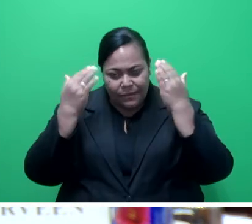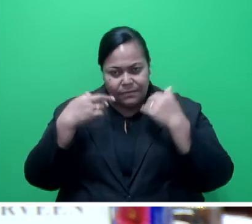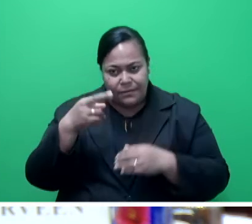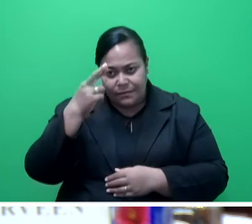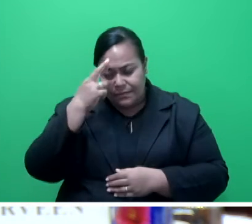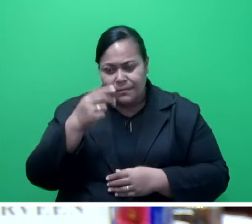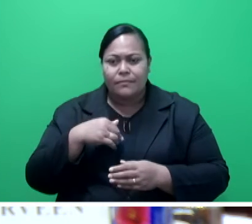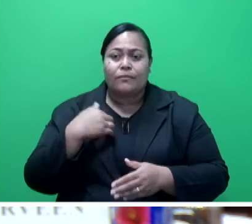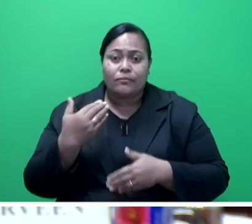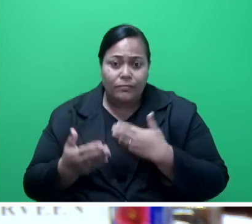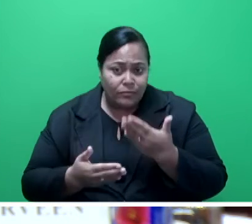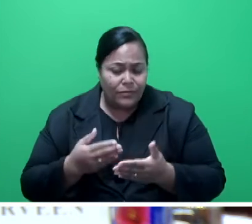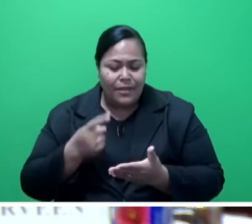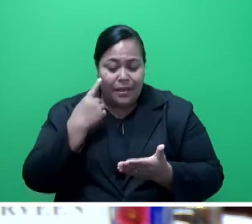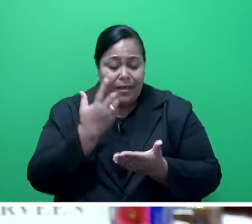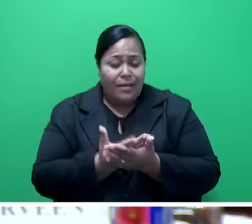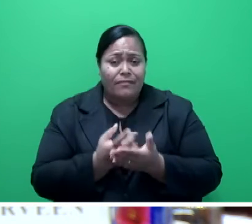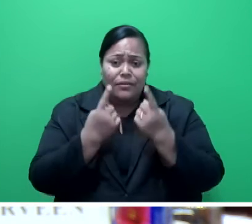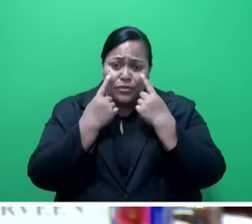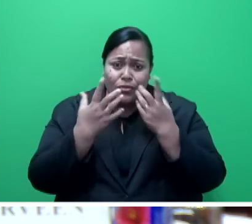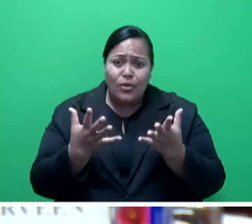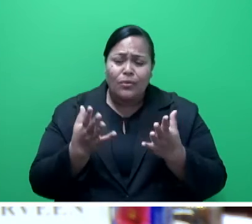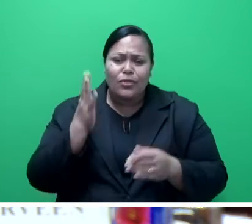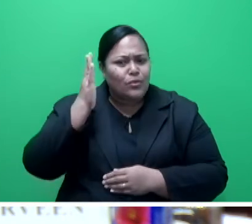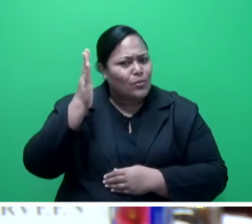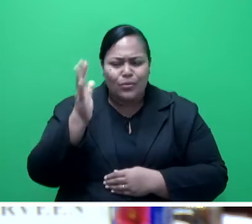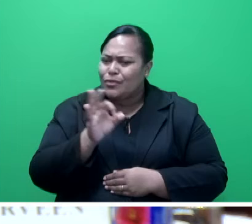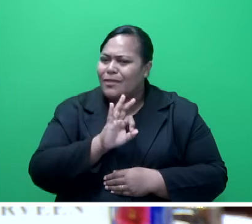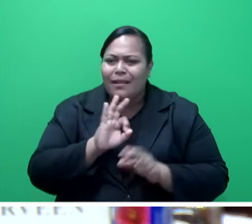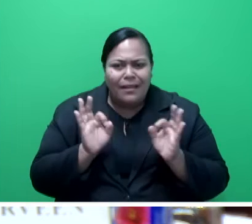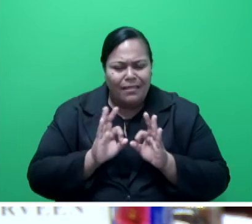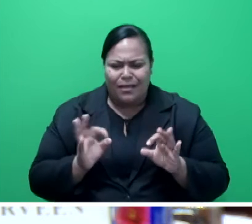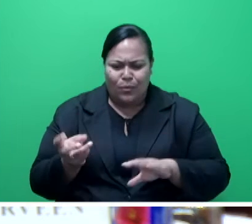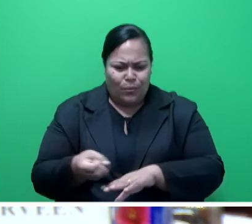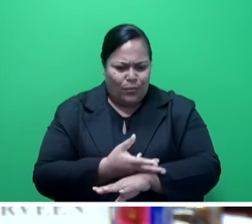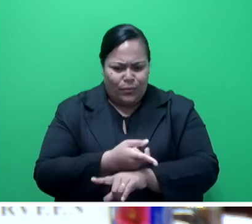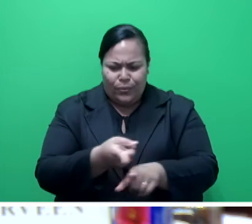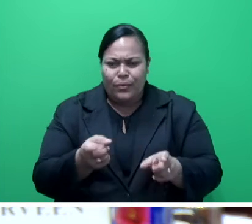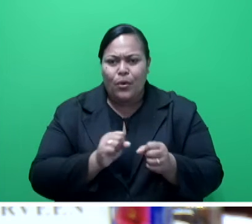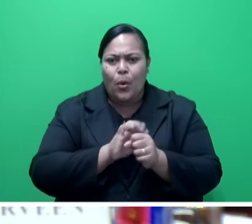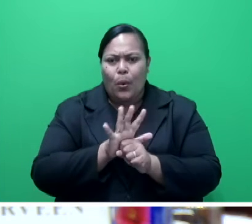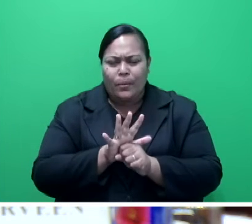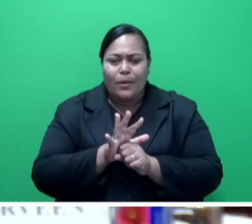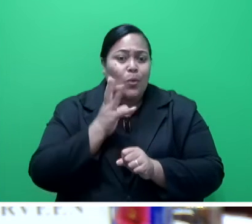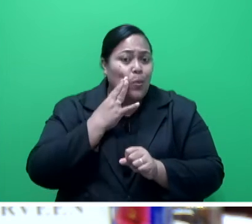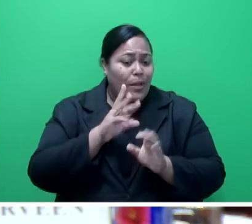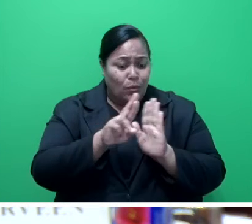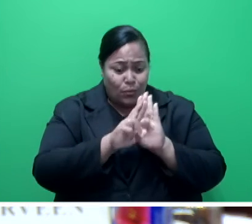continues to show that schools are not the main driver of transmission, and when mitigation measures are in place